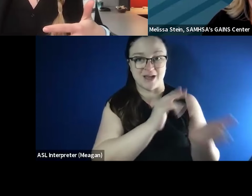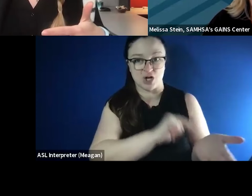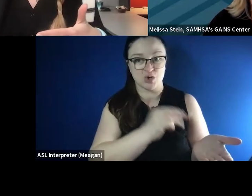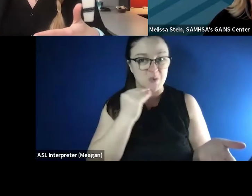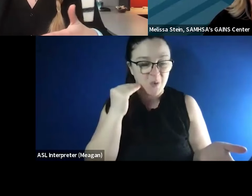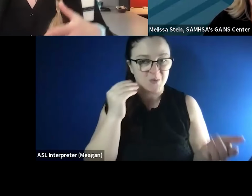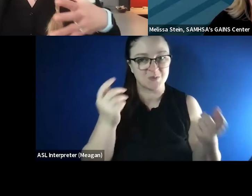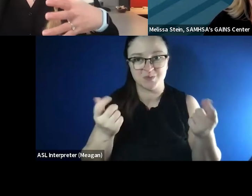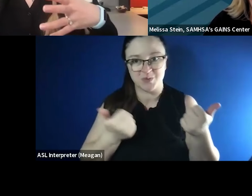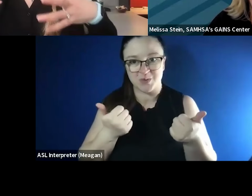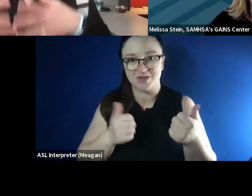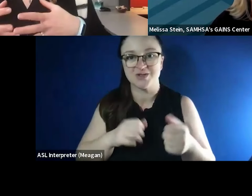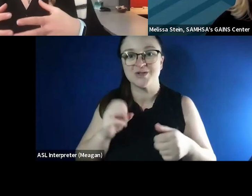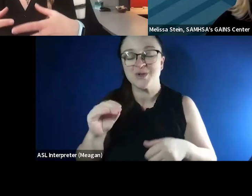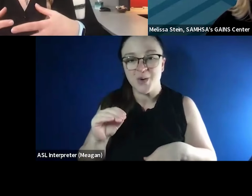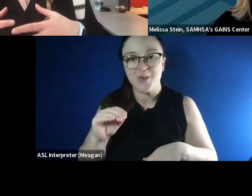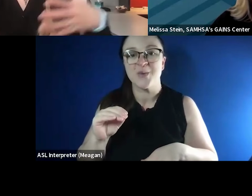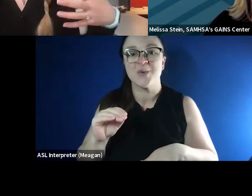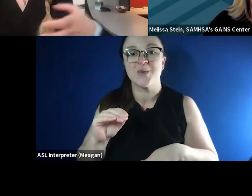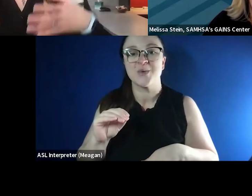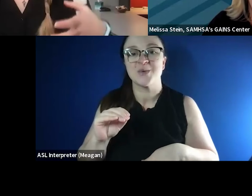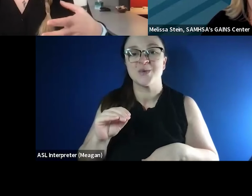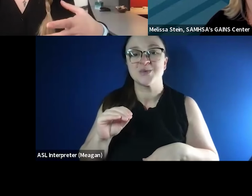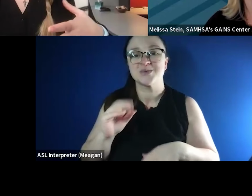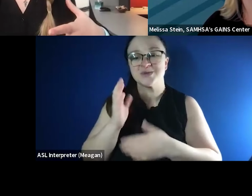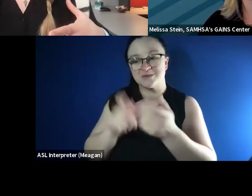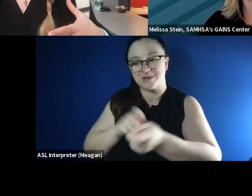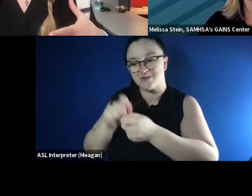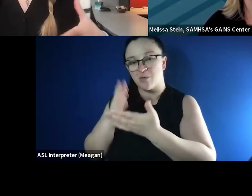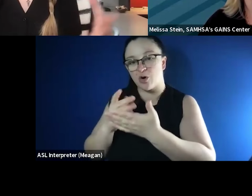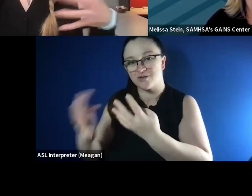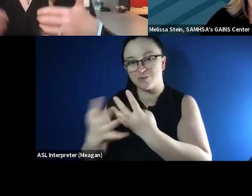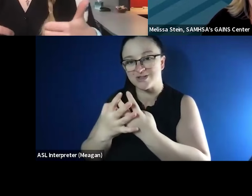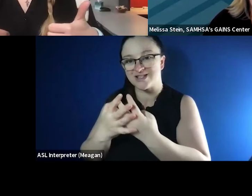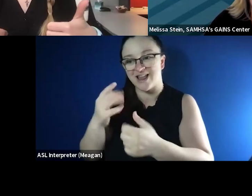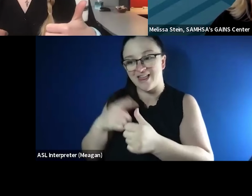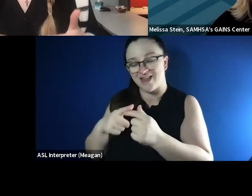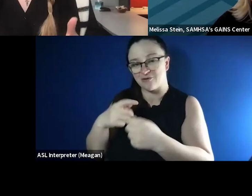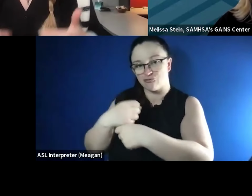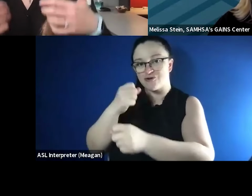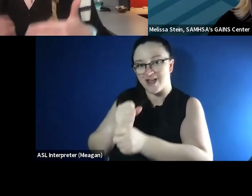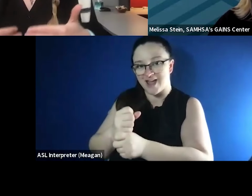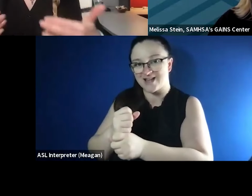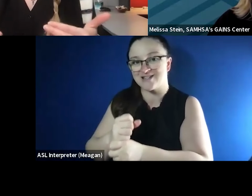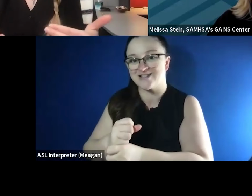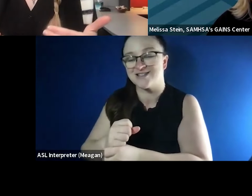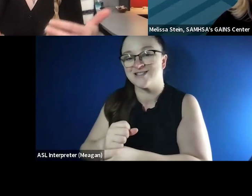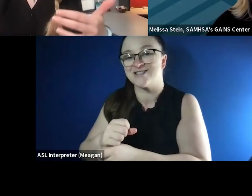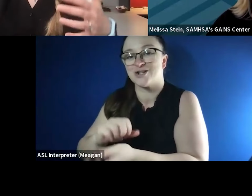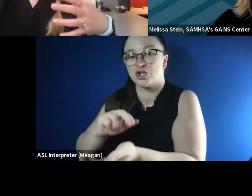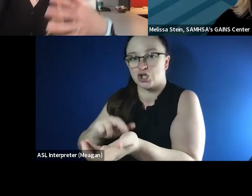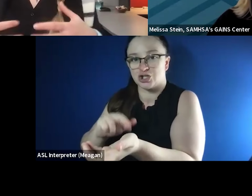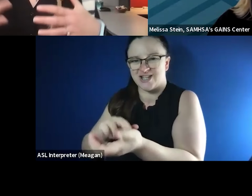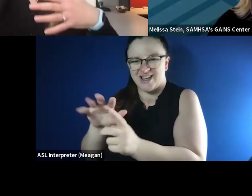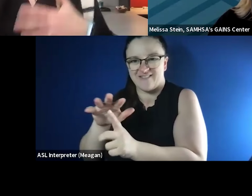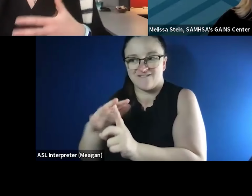to take parts of prisons and create comprehensive nursing environments within them. The challenge, of course, is